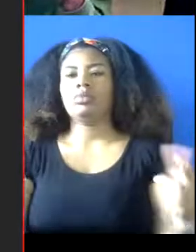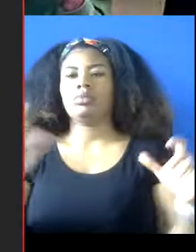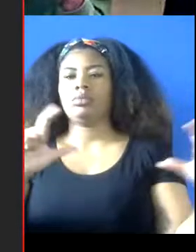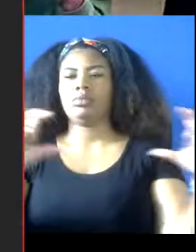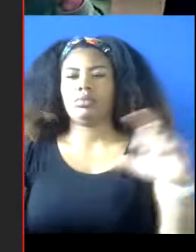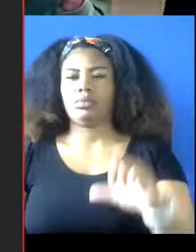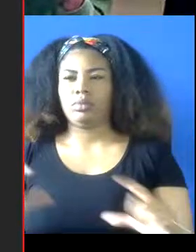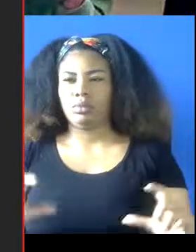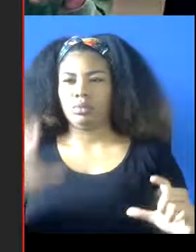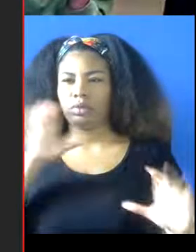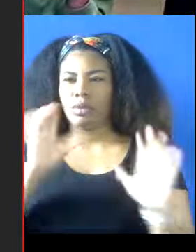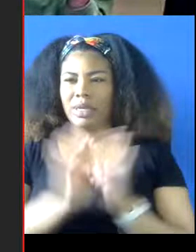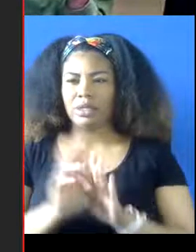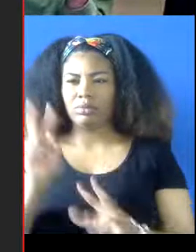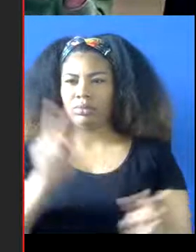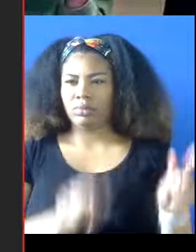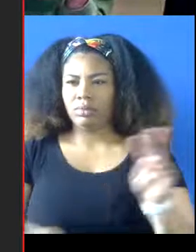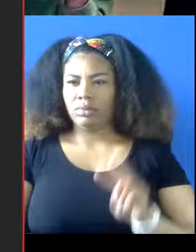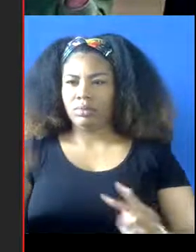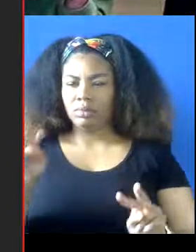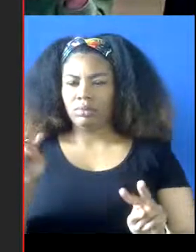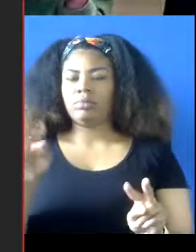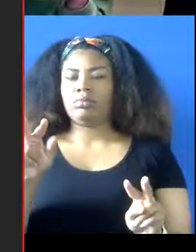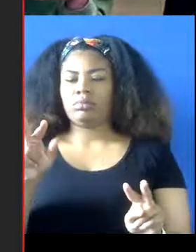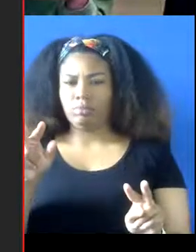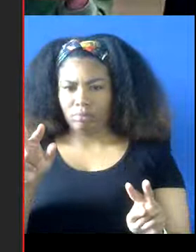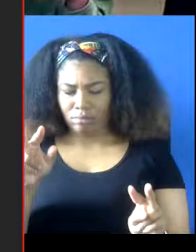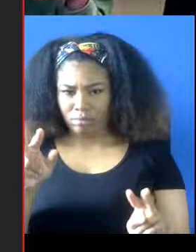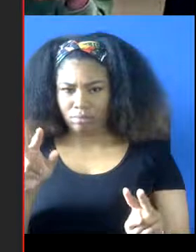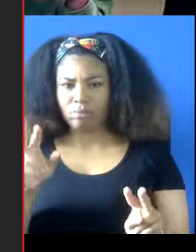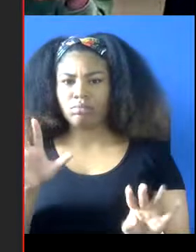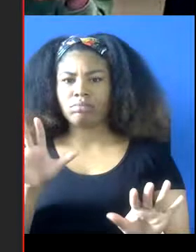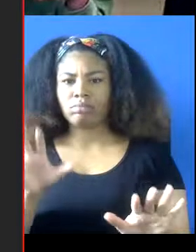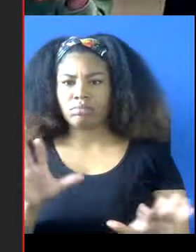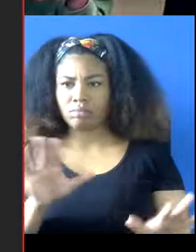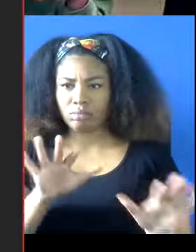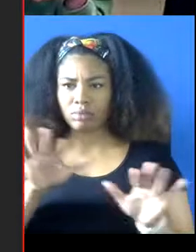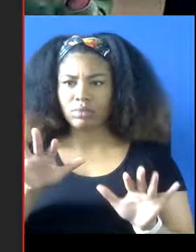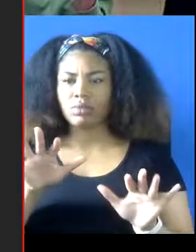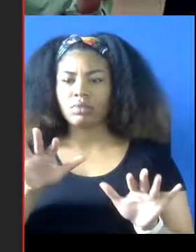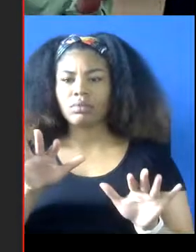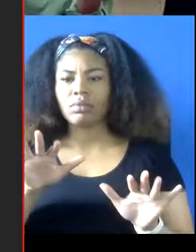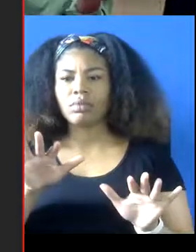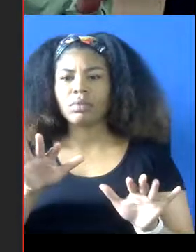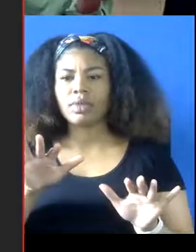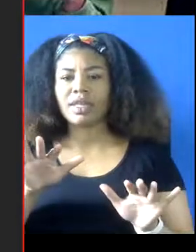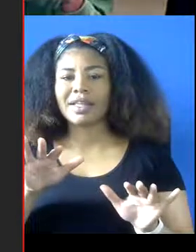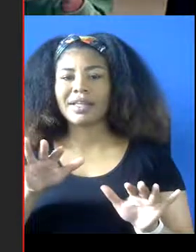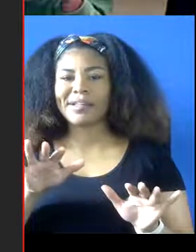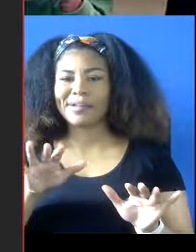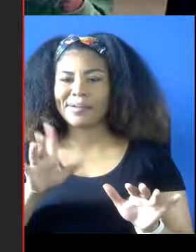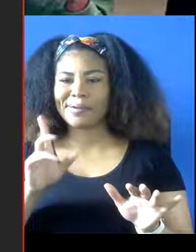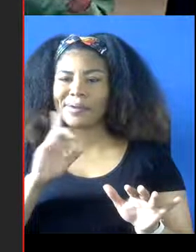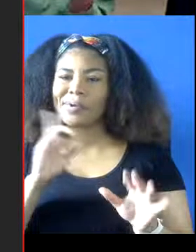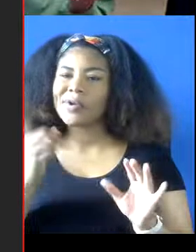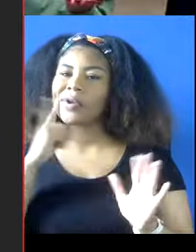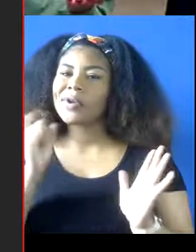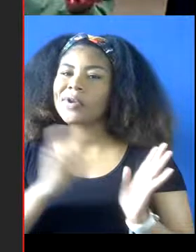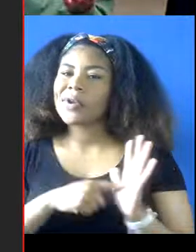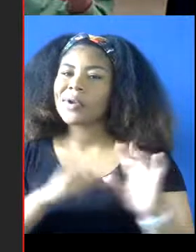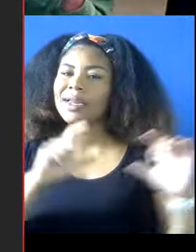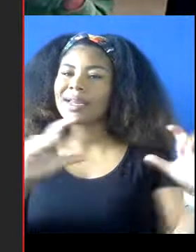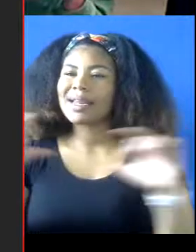the graphic, but this is certainly we're modeling multimodal